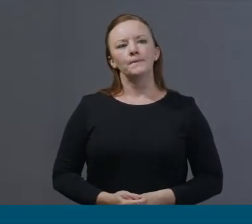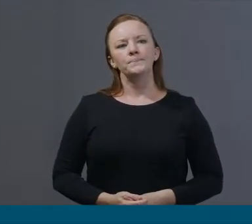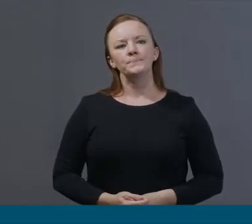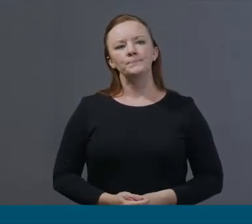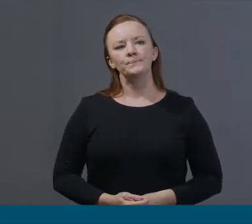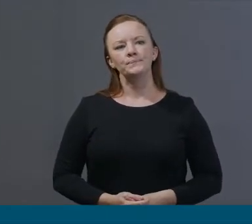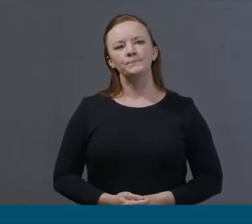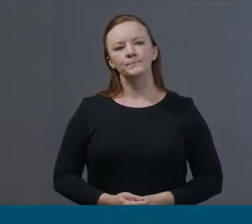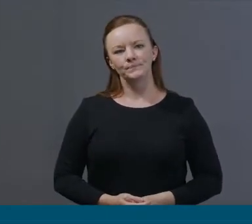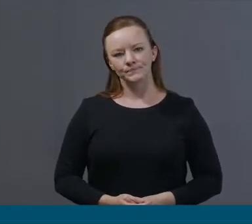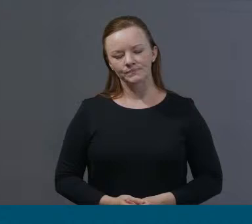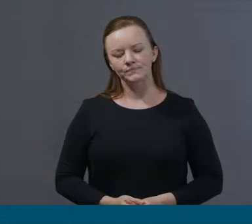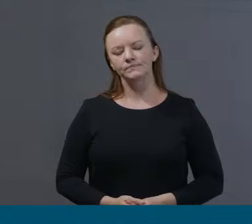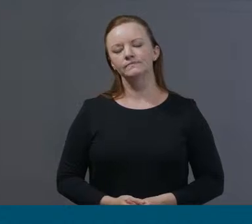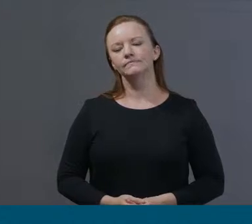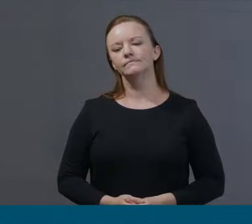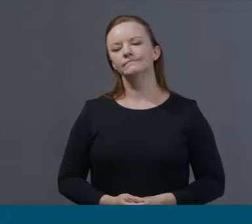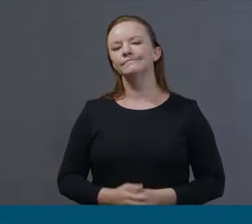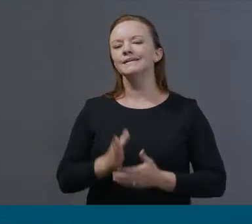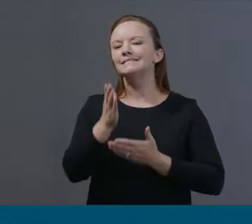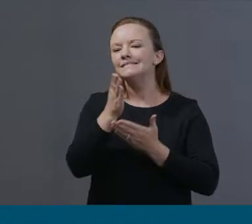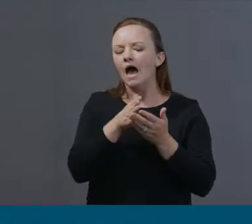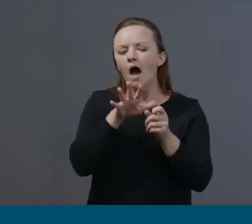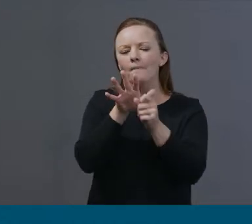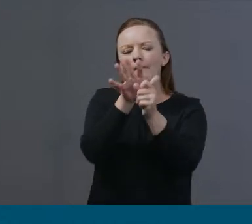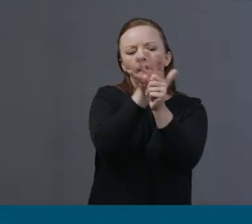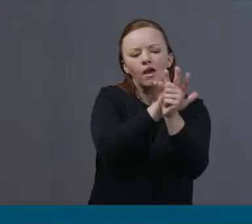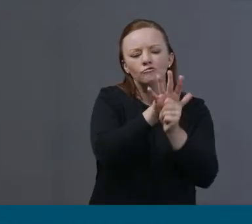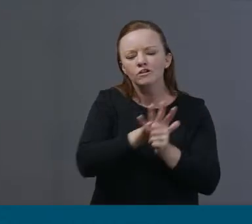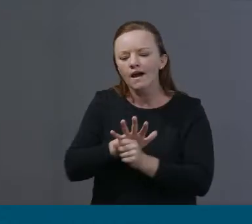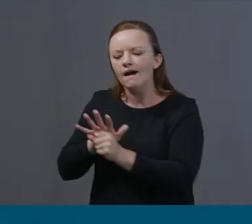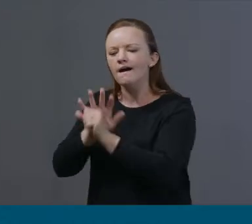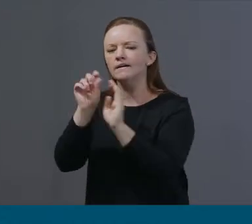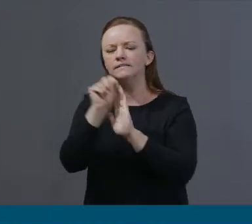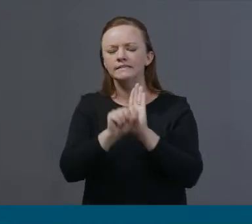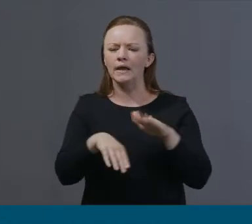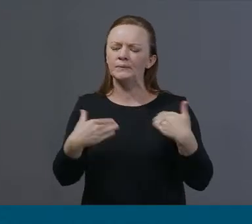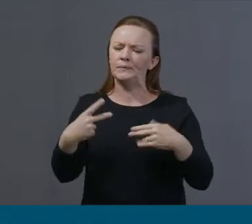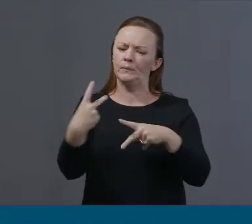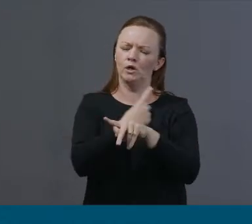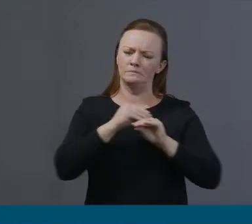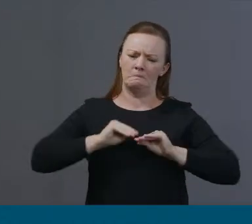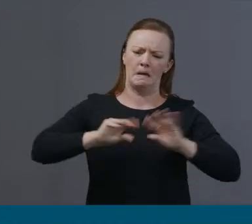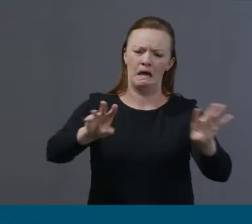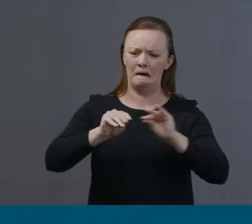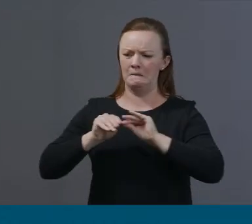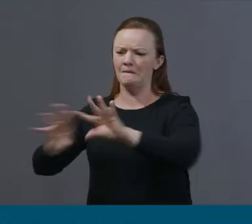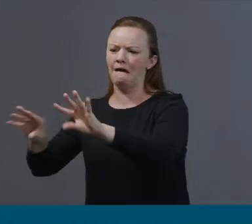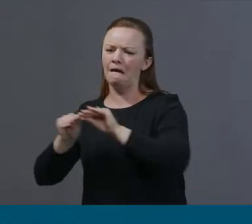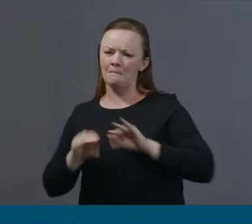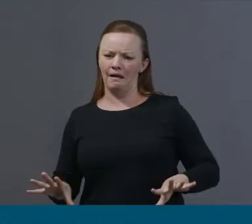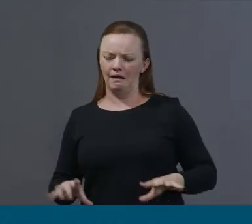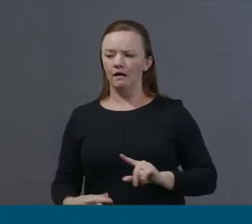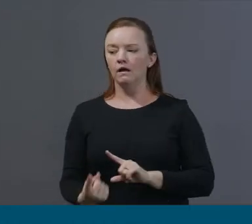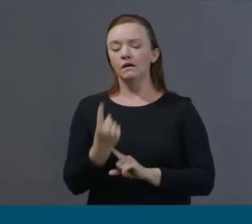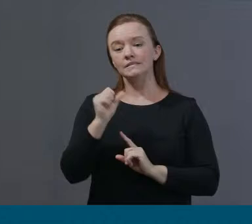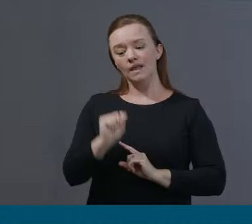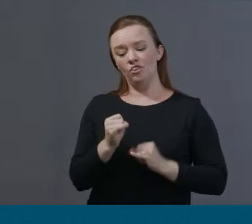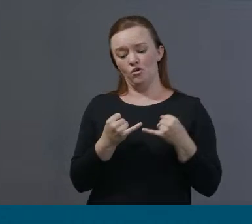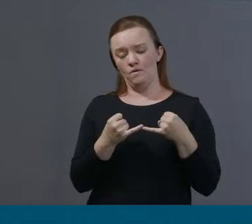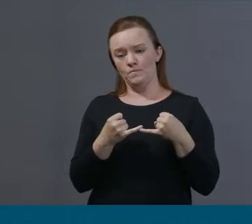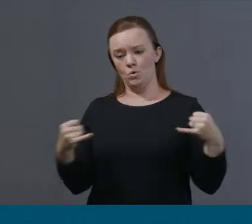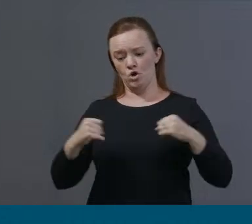Now, we're monitoring areas of significant spread in our state. One is our southern border. 2 counties that